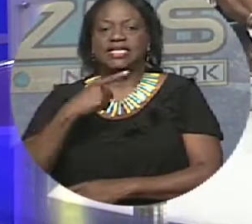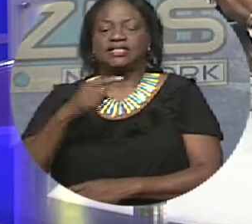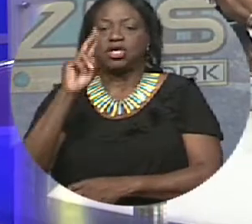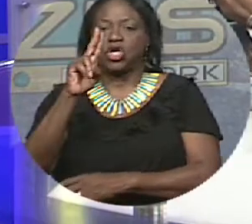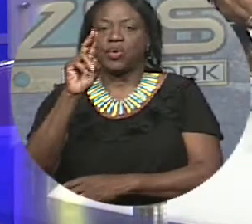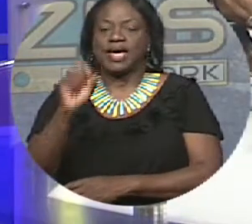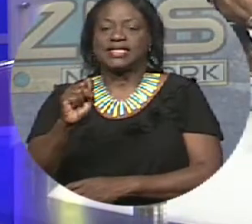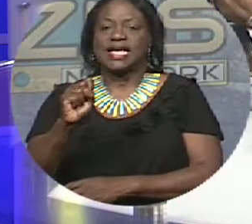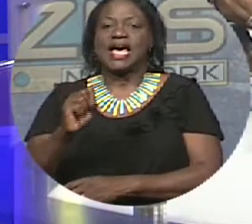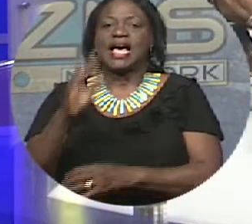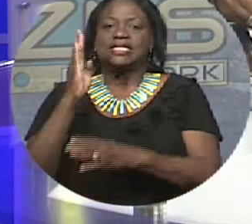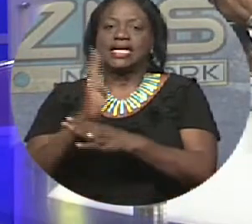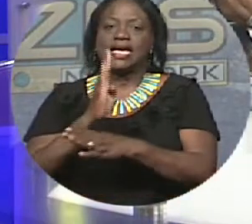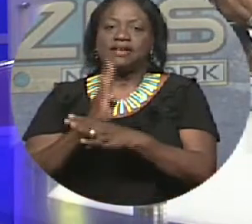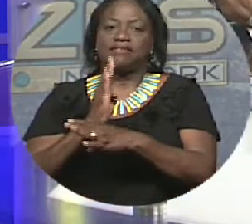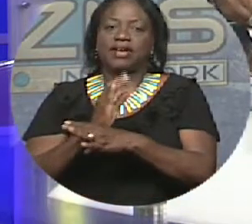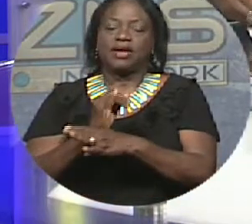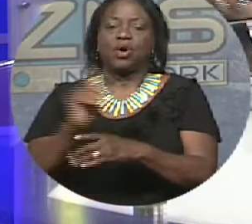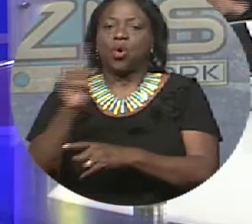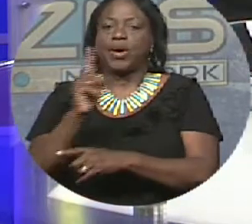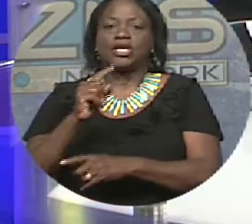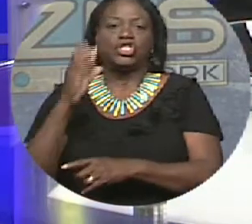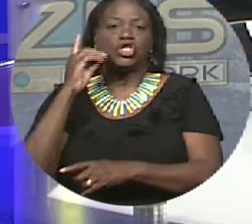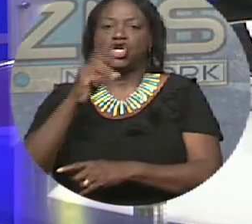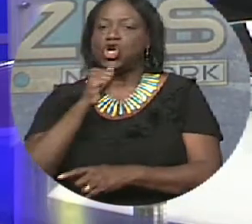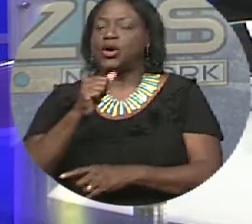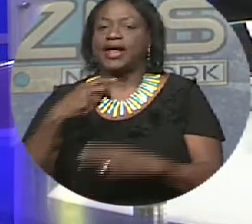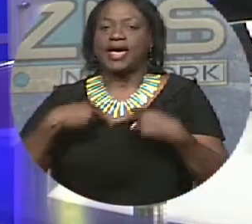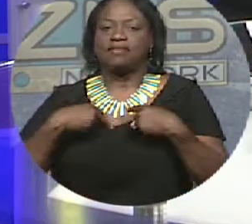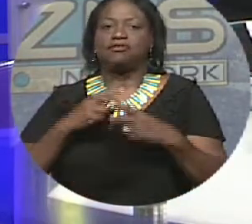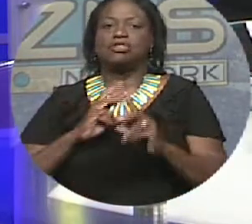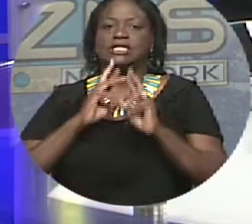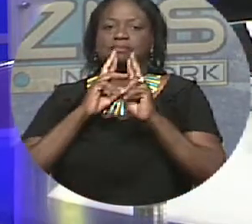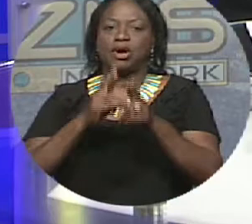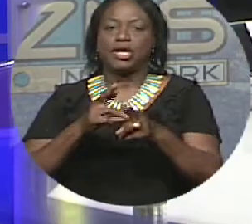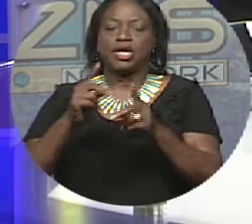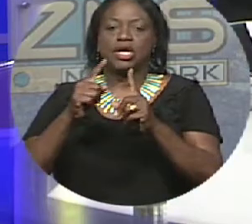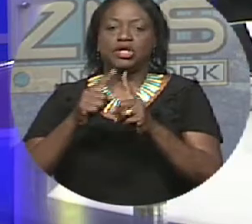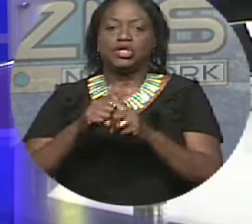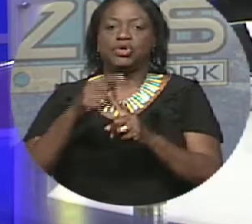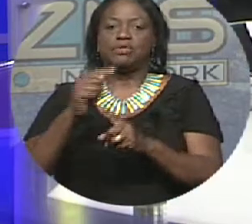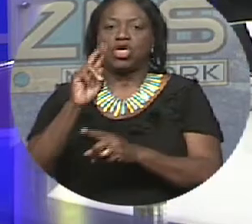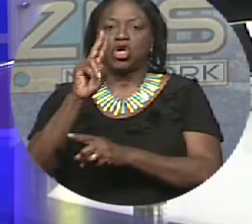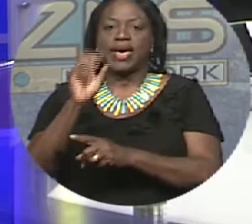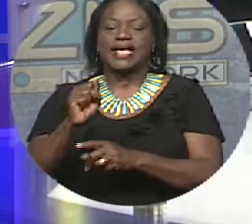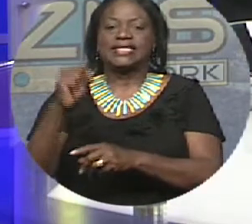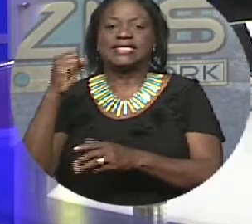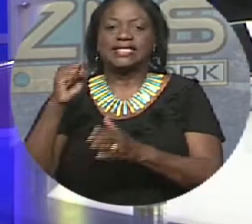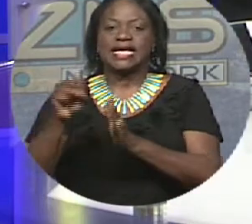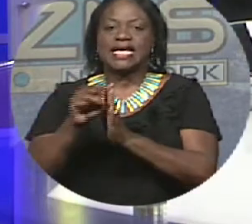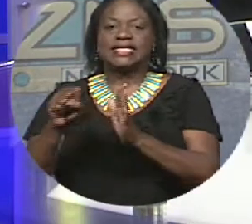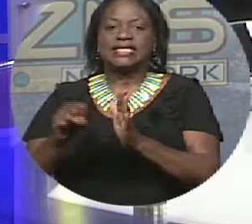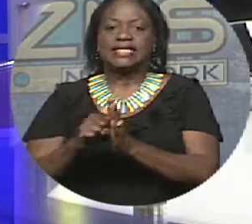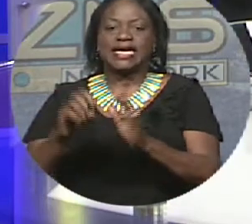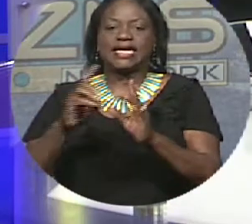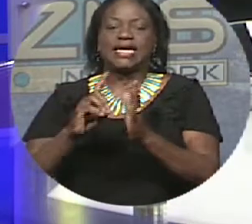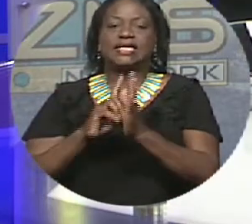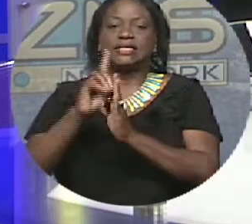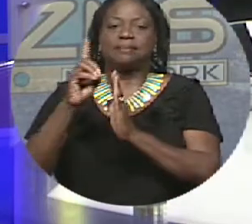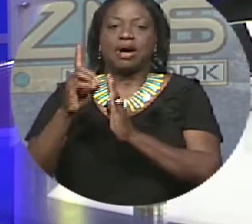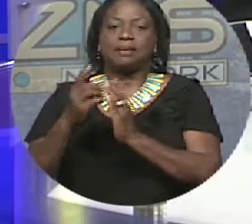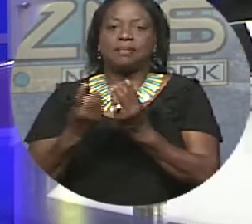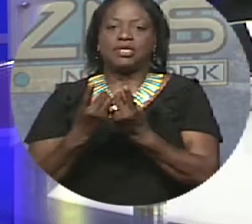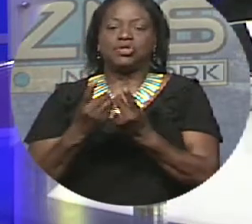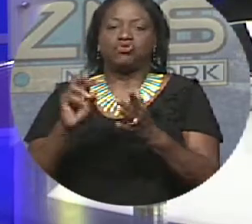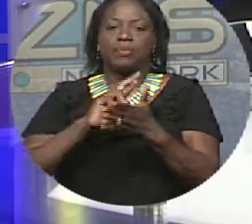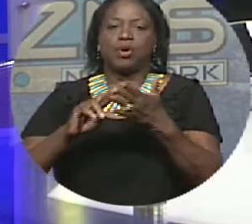U.S. has interfered where it should not have. He was responding to the scathing U.S. State Department report on investment in the Bahamas.